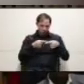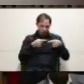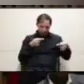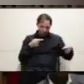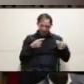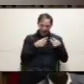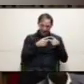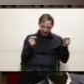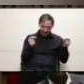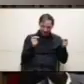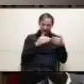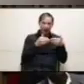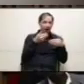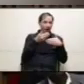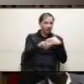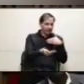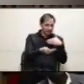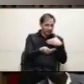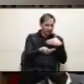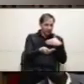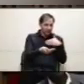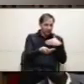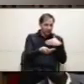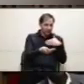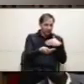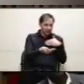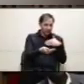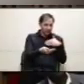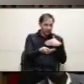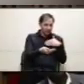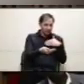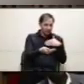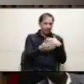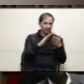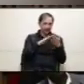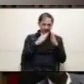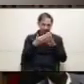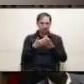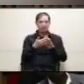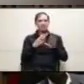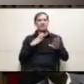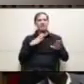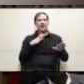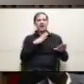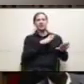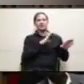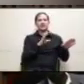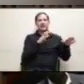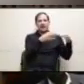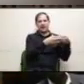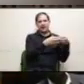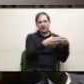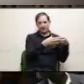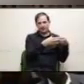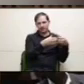Okay. Then after that? After that, I became a councillor. In fact, I worked for